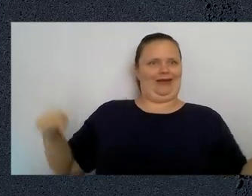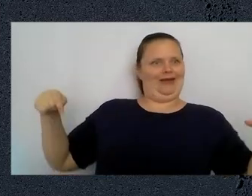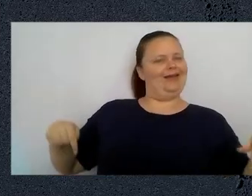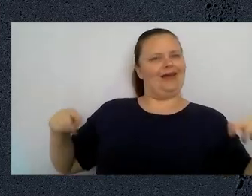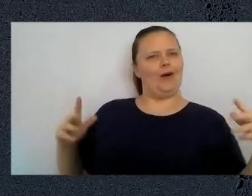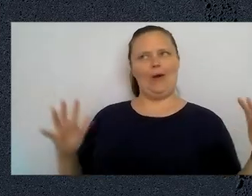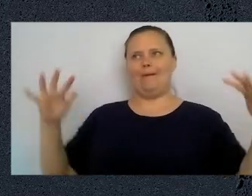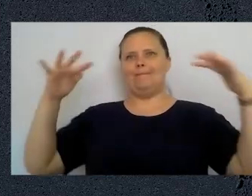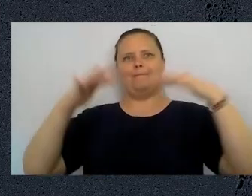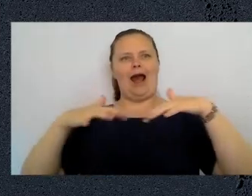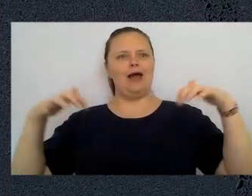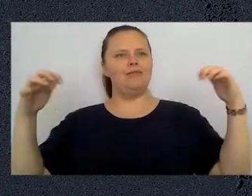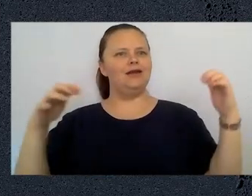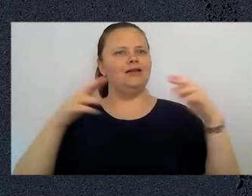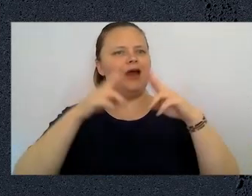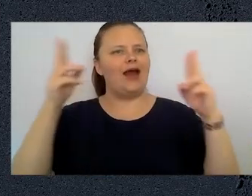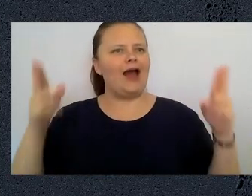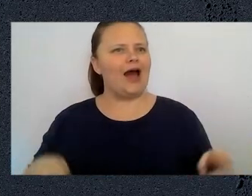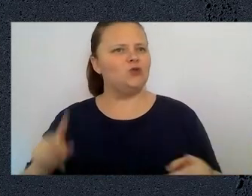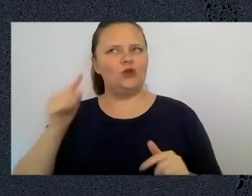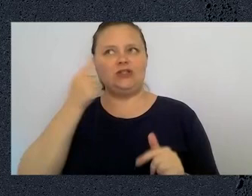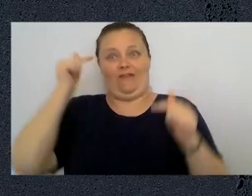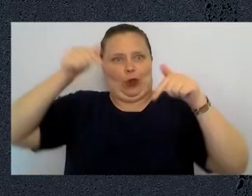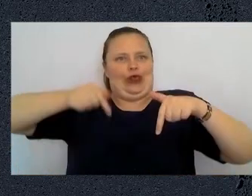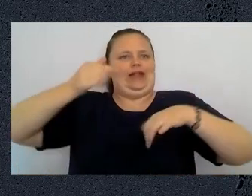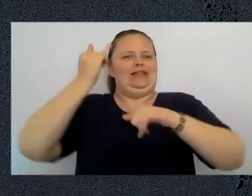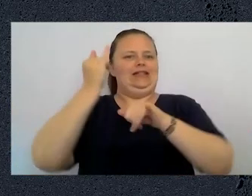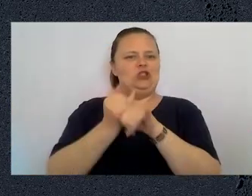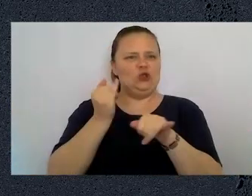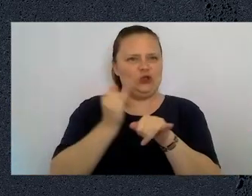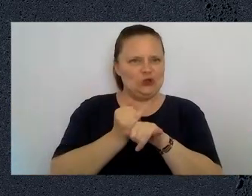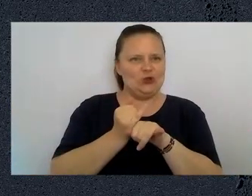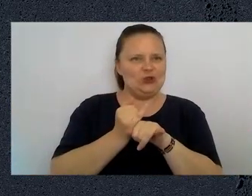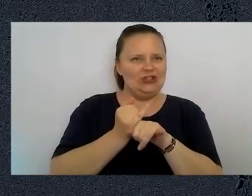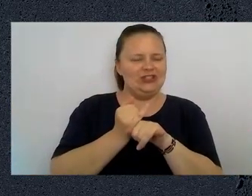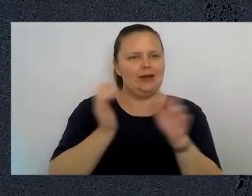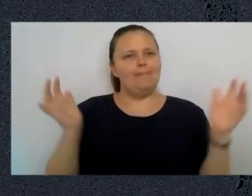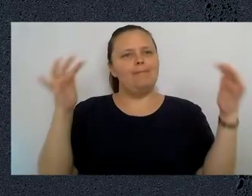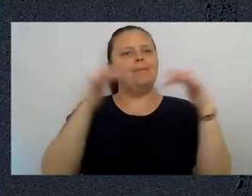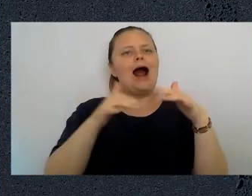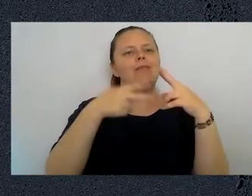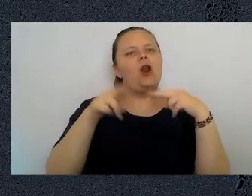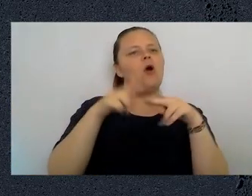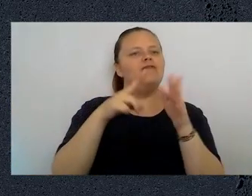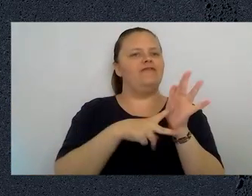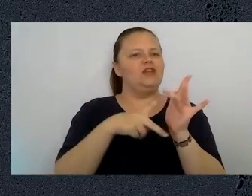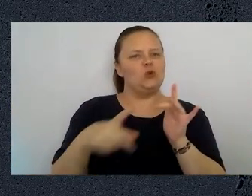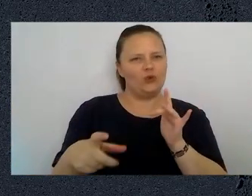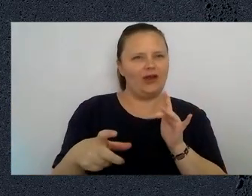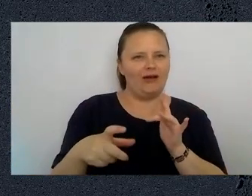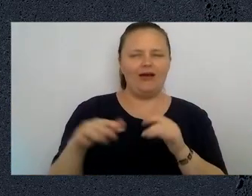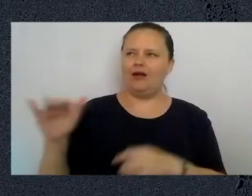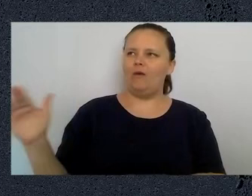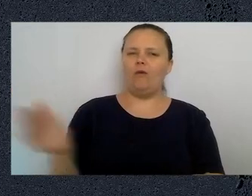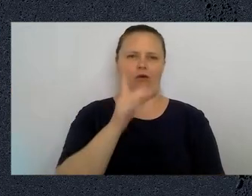all see for this institution, the Parliament House of Victoria, the Parliament of Victoria, and all the people